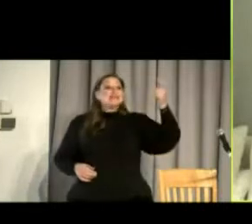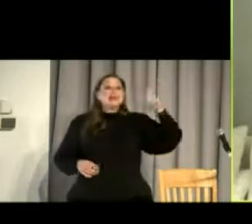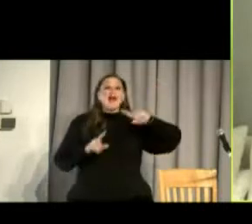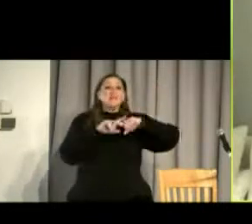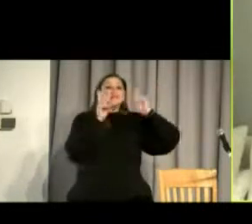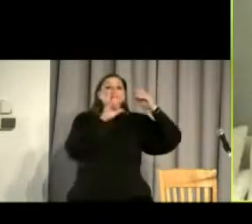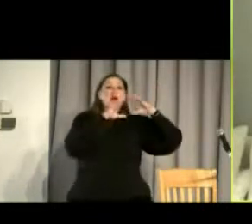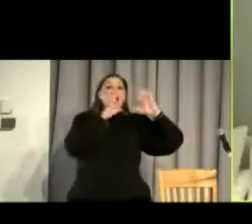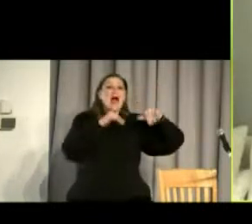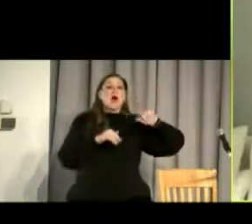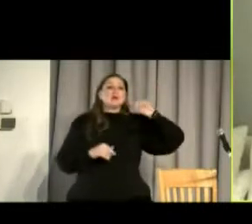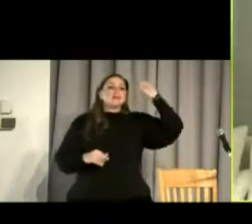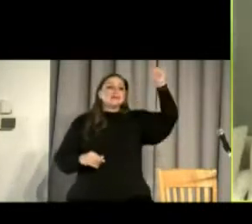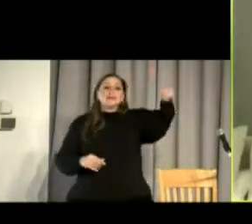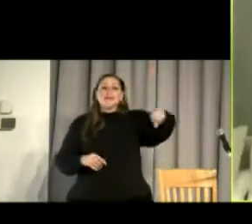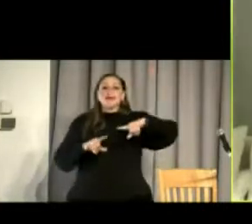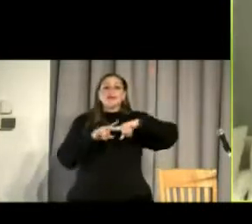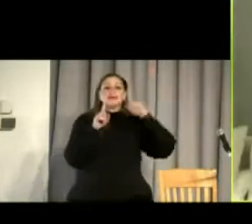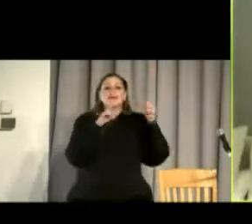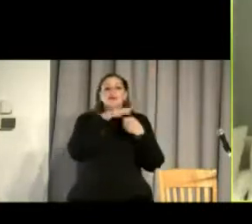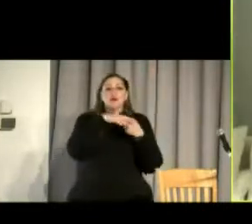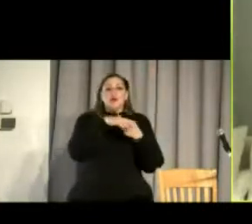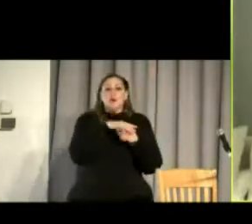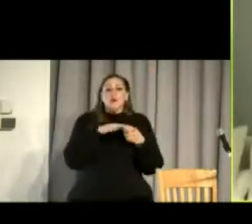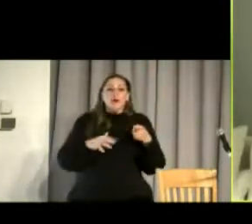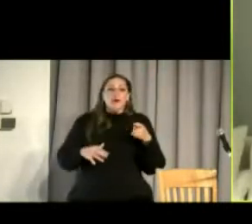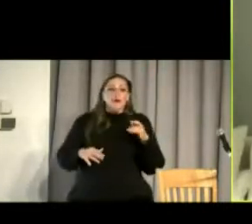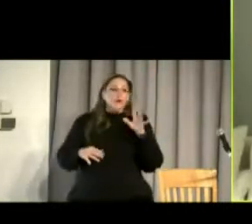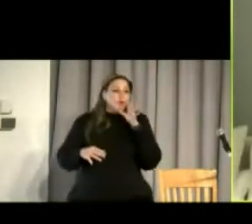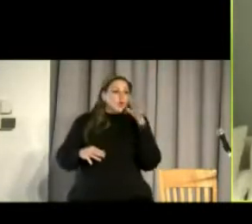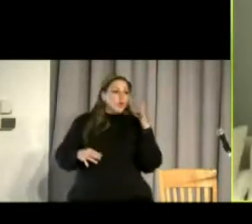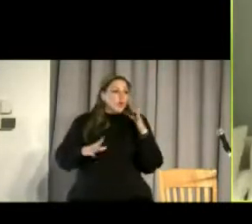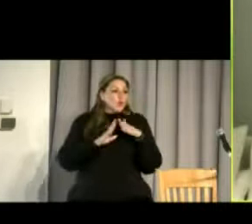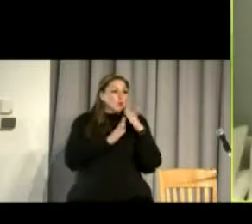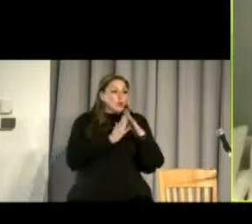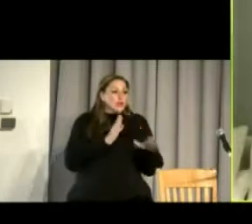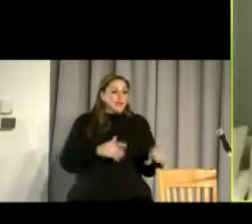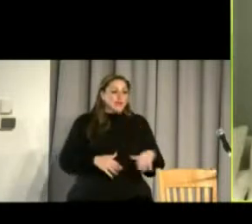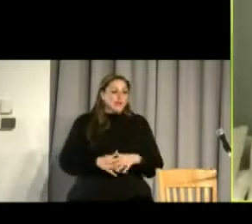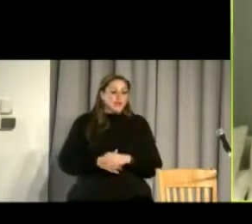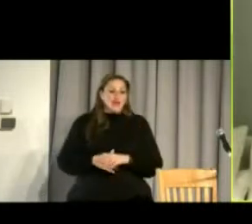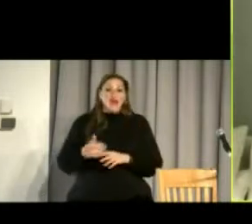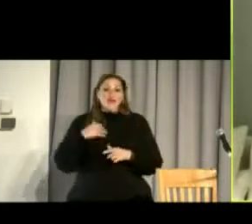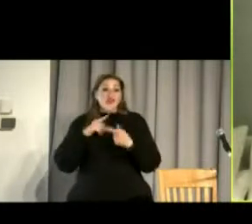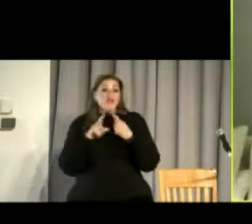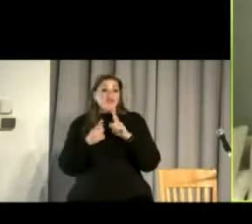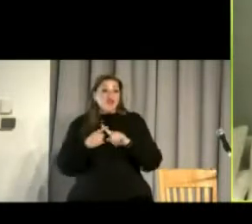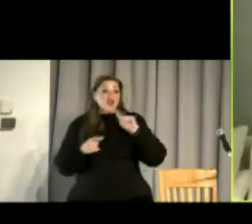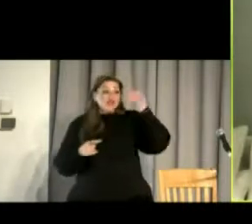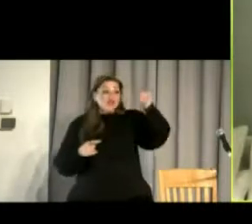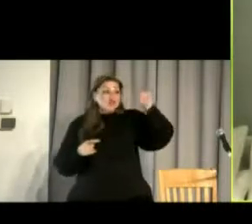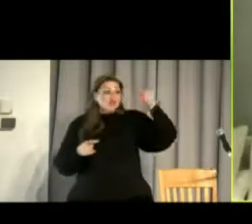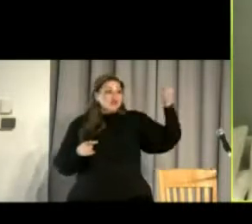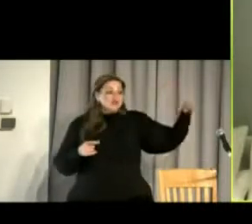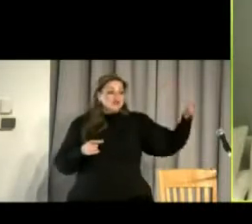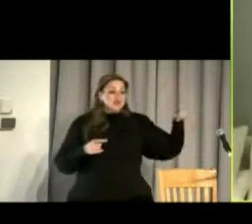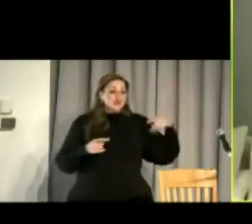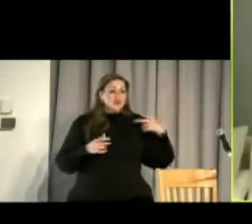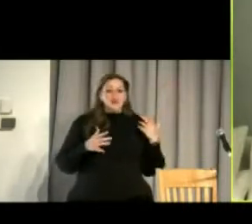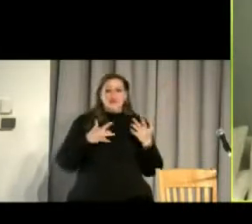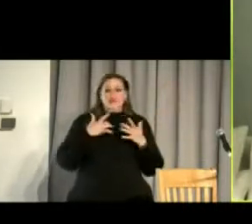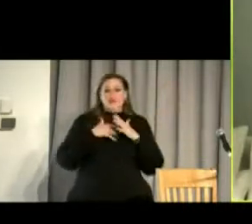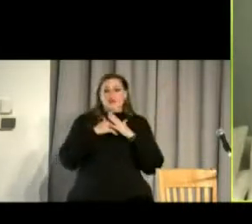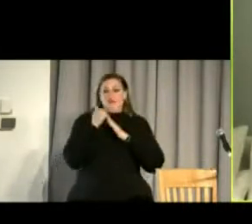another place, in another rural community or city or out of state. They have friends in other places where they can go and be